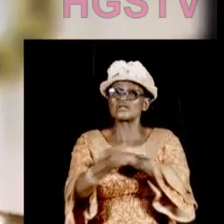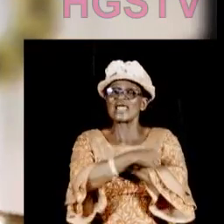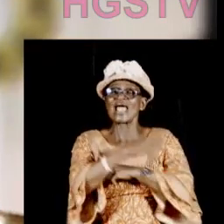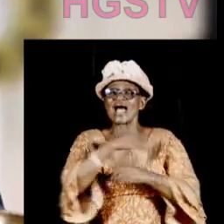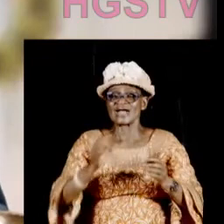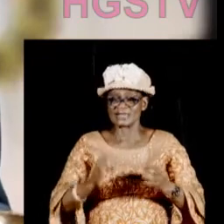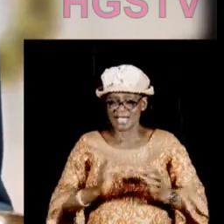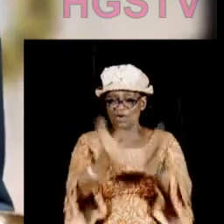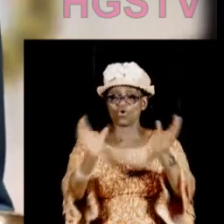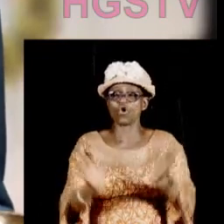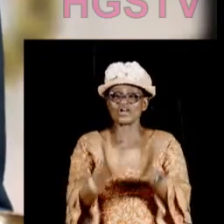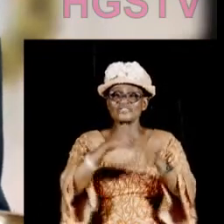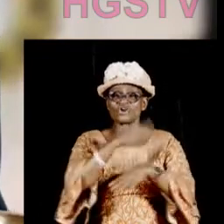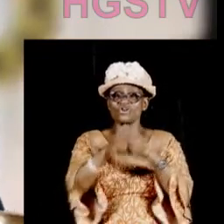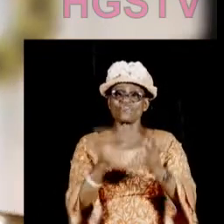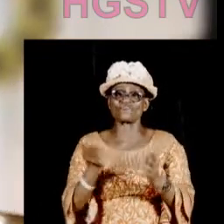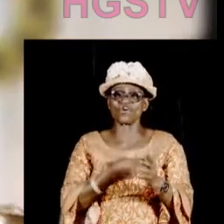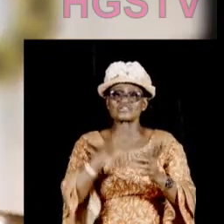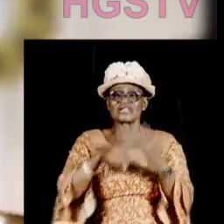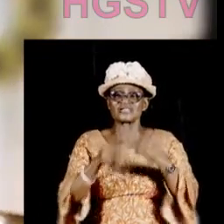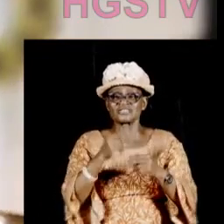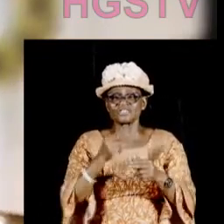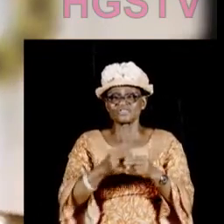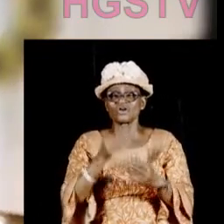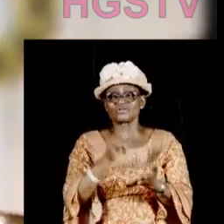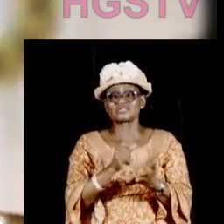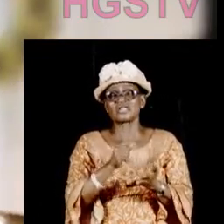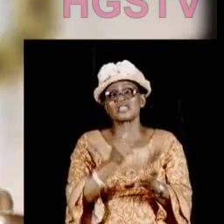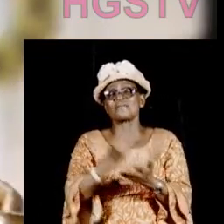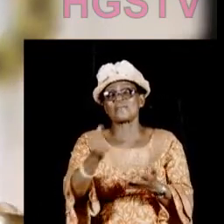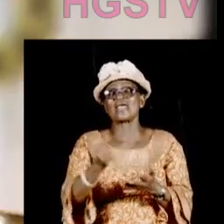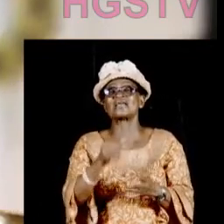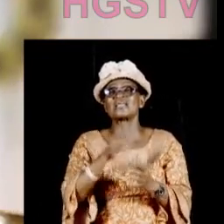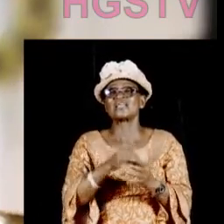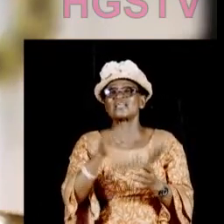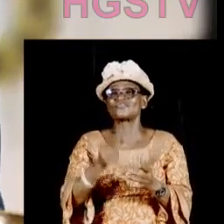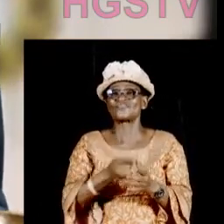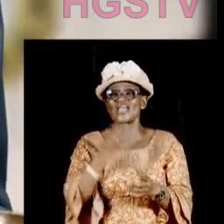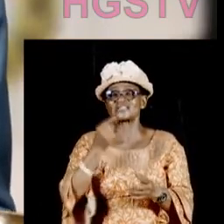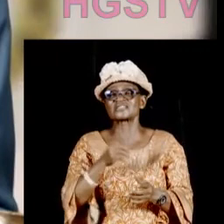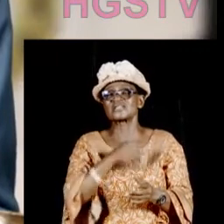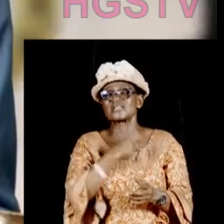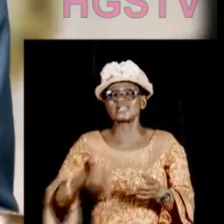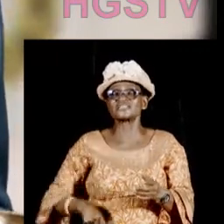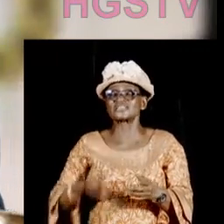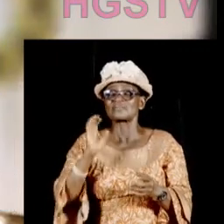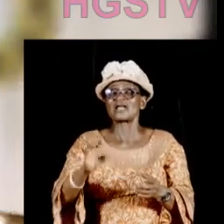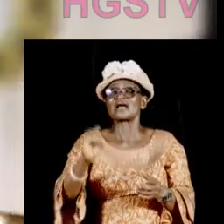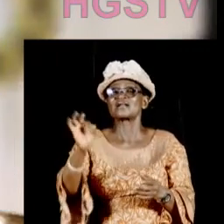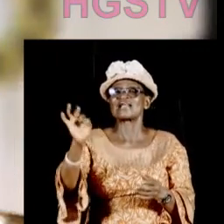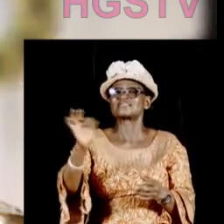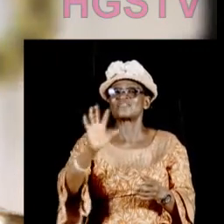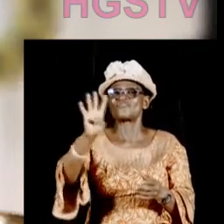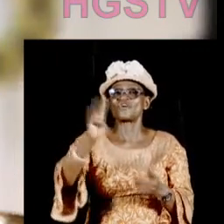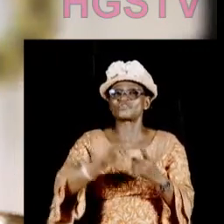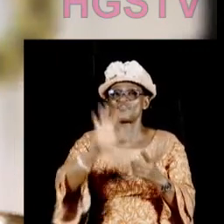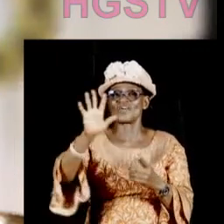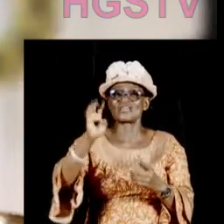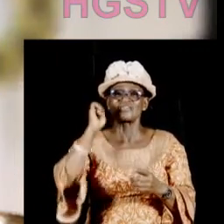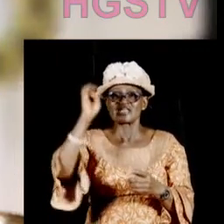all of us in Jesus' name. Amen. So in 1 Kings chapter 19, 4 to 5, he said he went a day